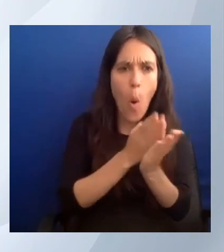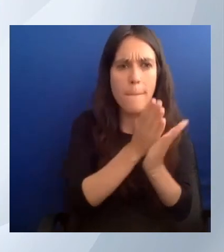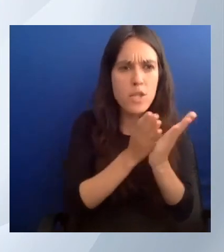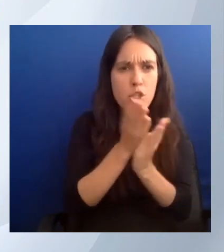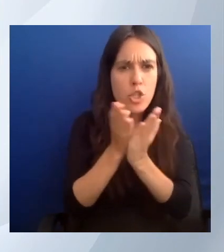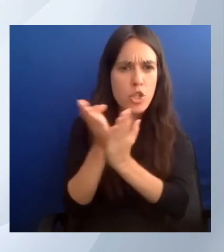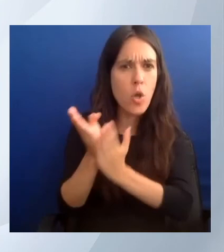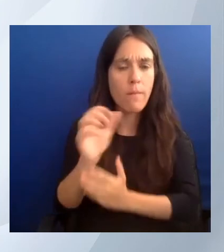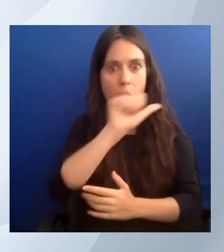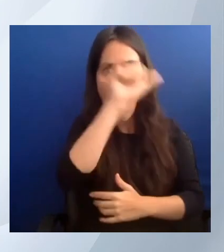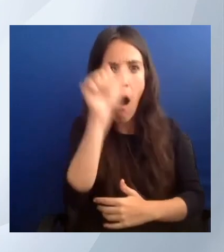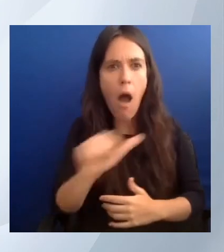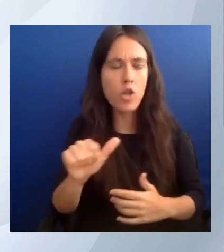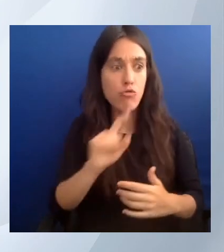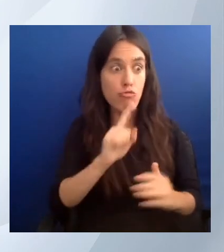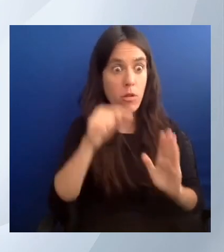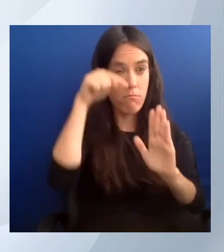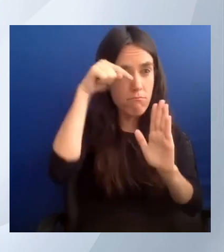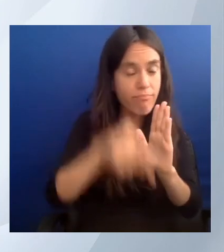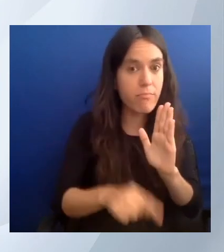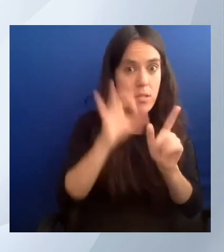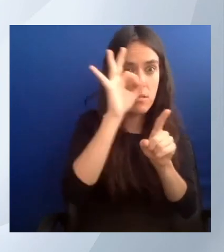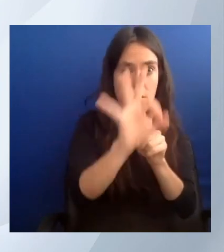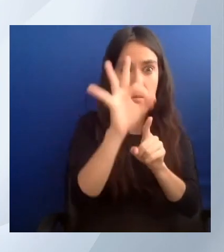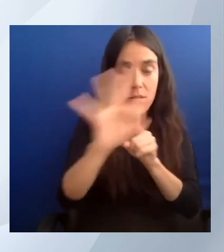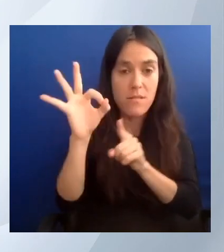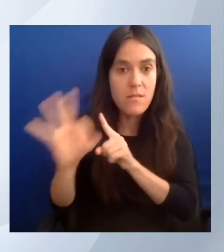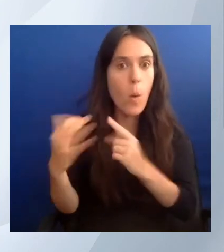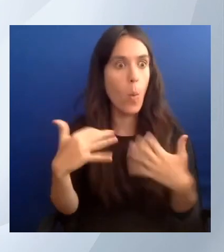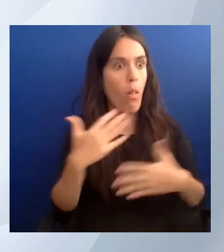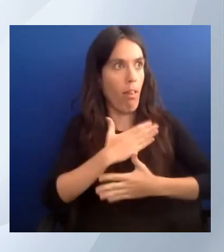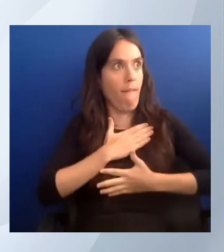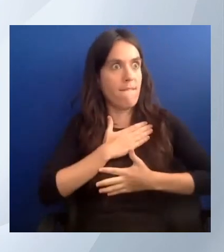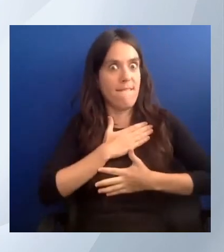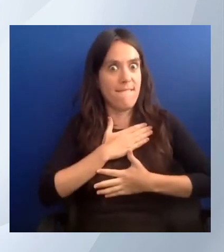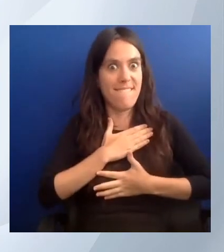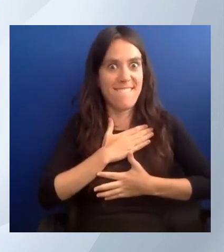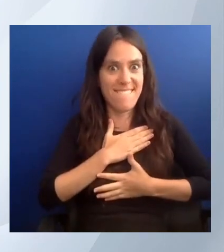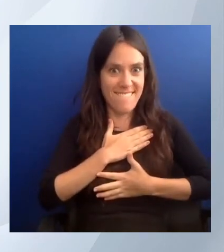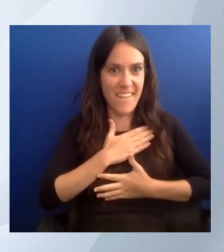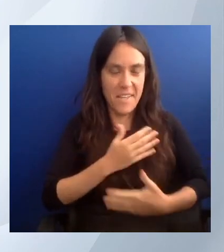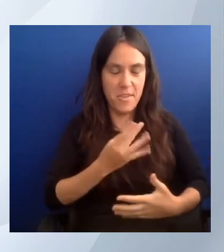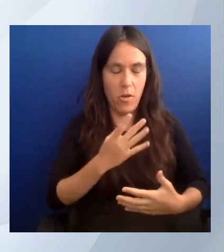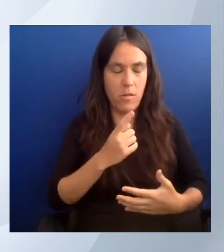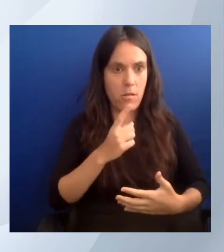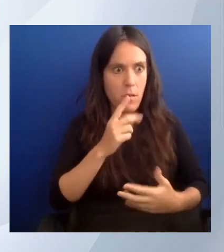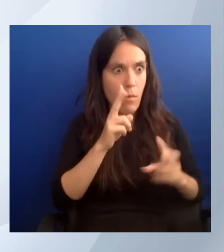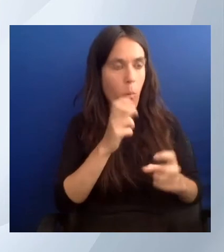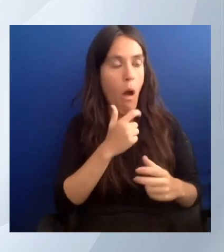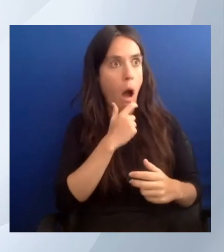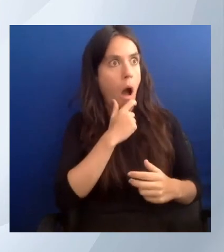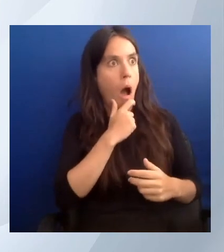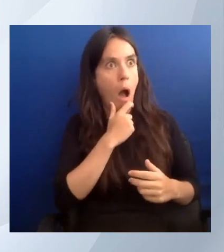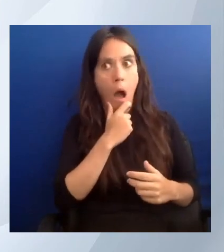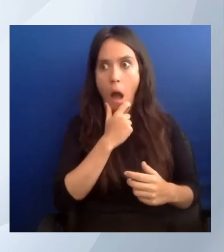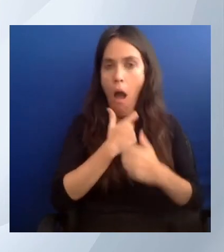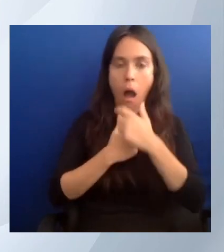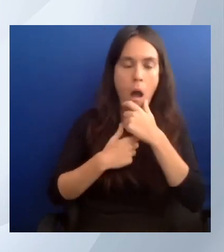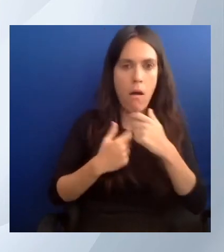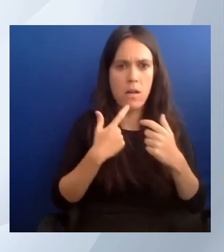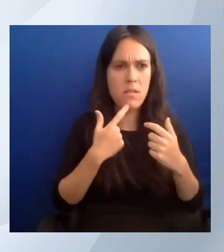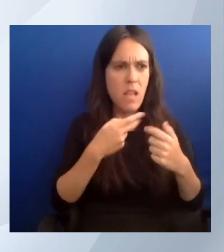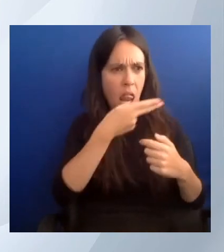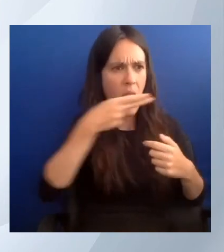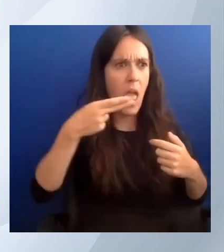so detailed. Yes, thank you. I loved it. And there were really lots of little gems in there, like storage account name limitations and stuff